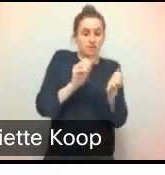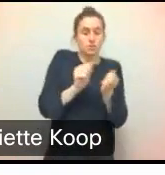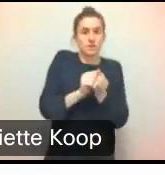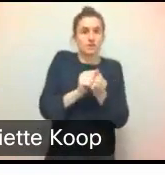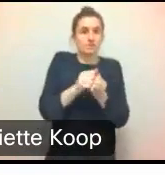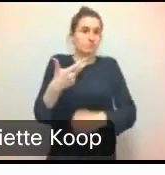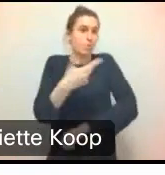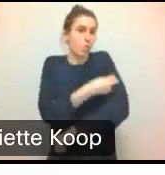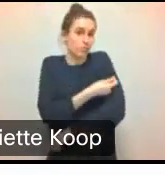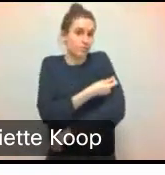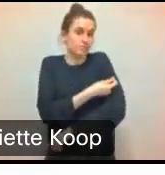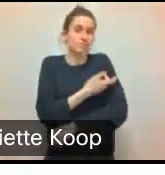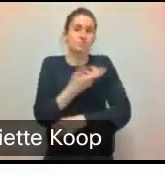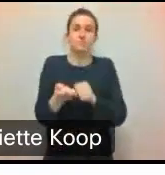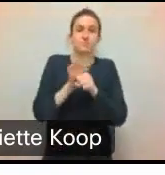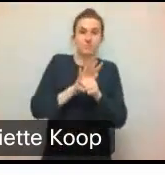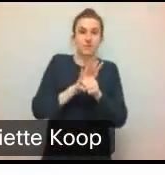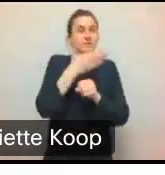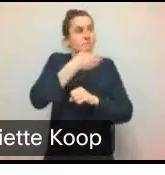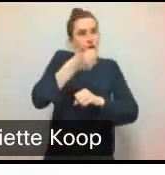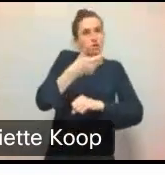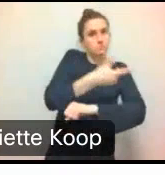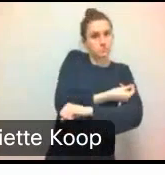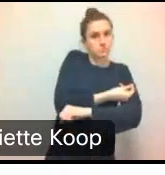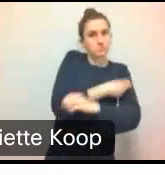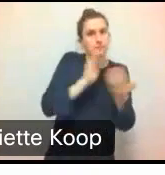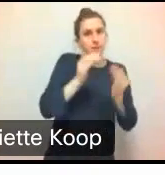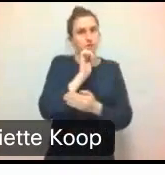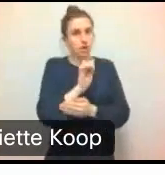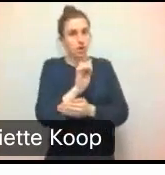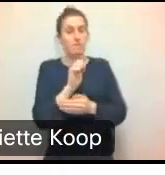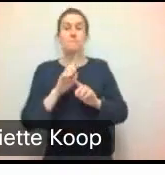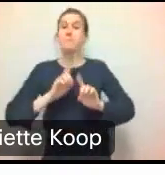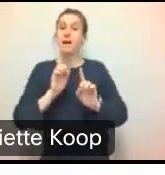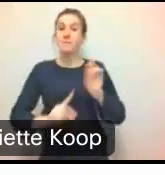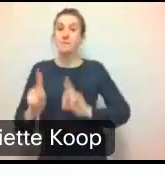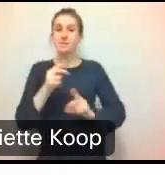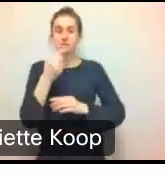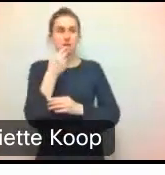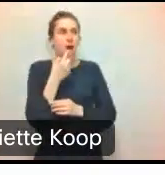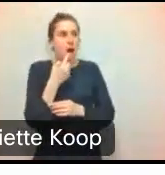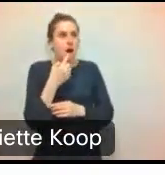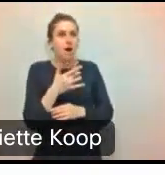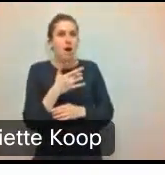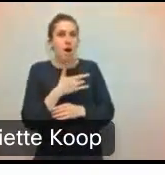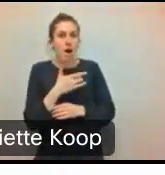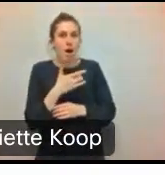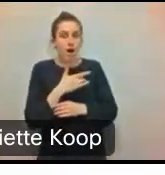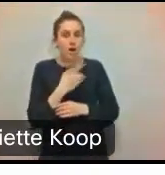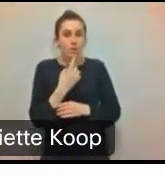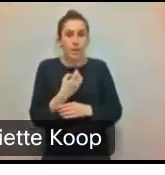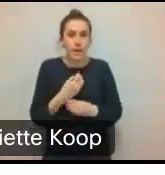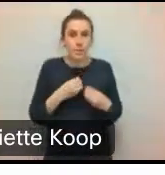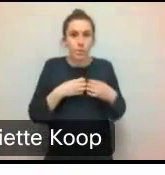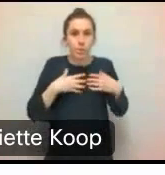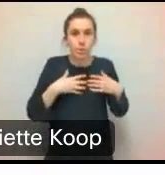saying it's better to get the vaccine than not. But of course, people just look at the heart inflammation part, which happens in a few cases, and suddenly